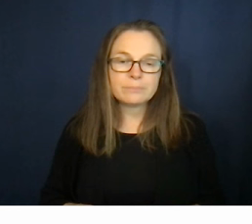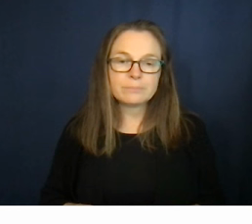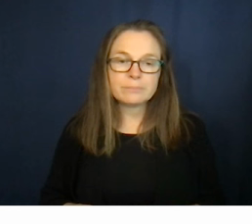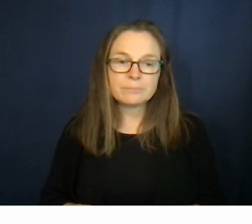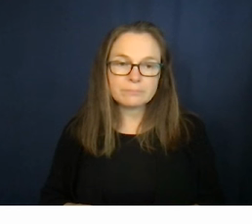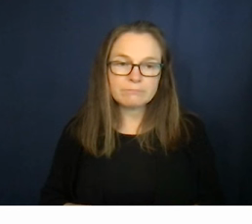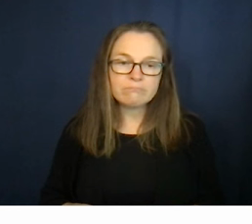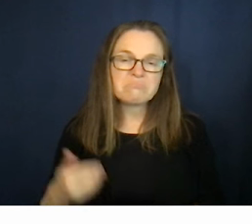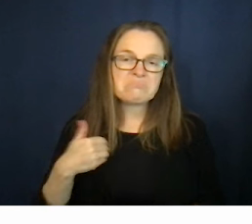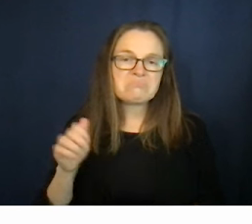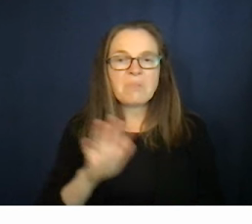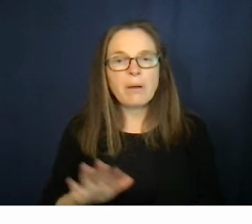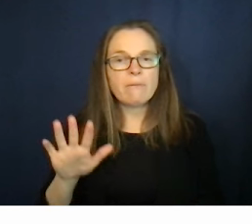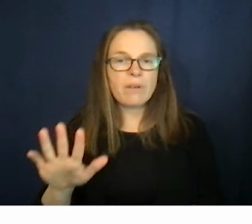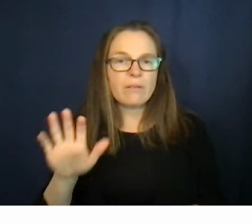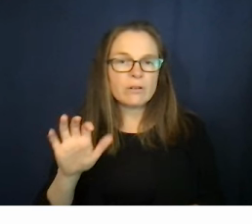There's approximately